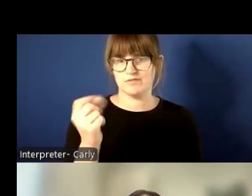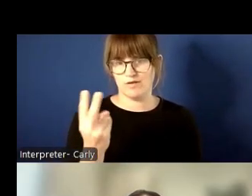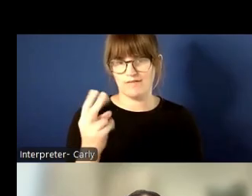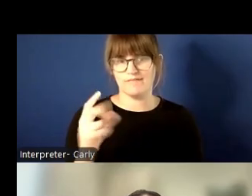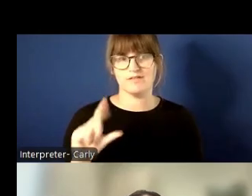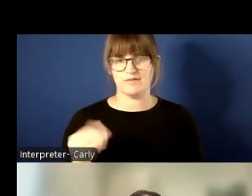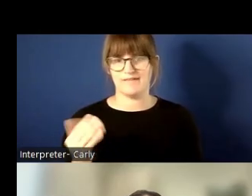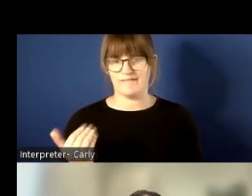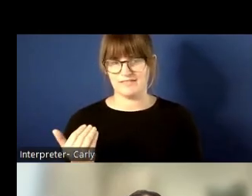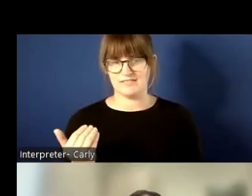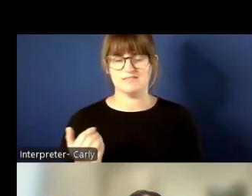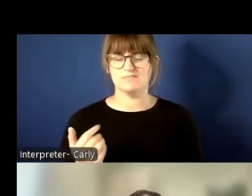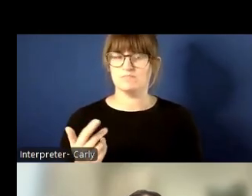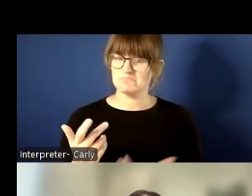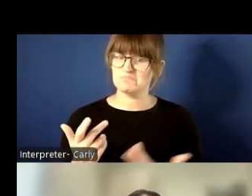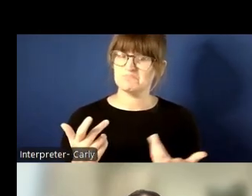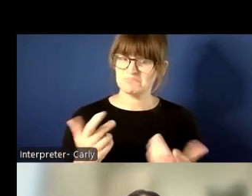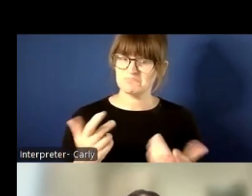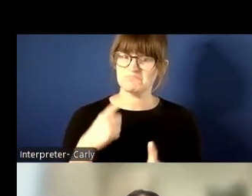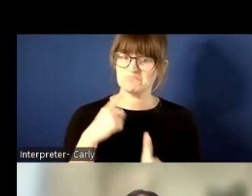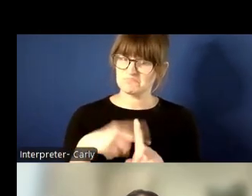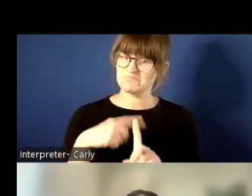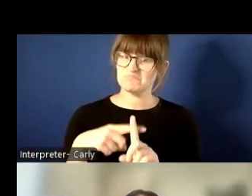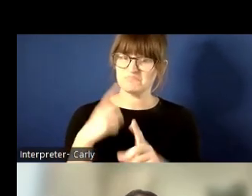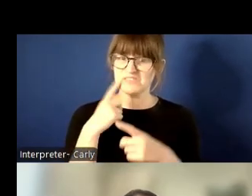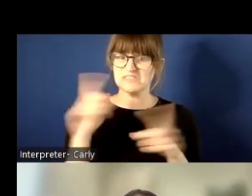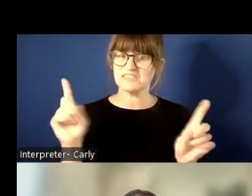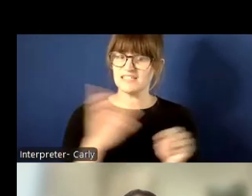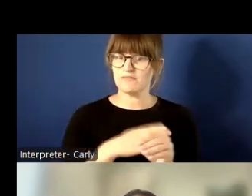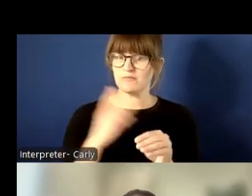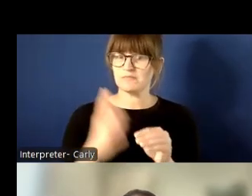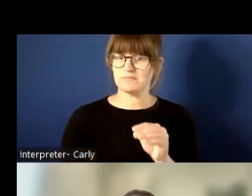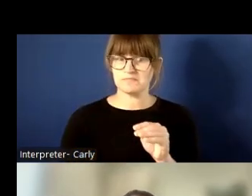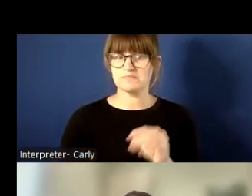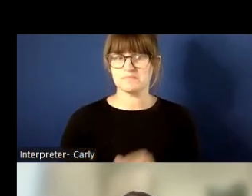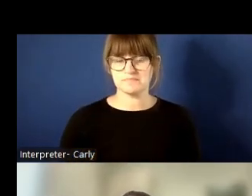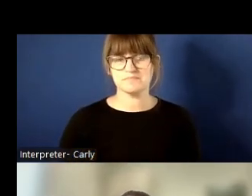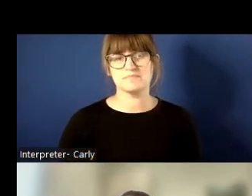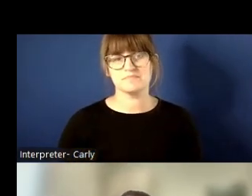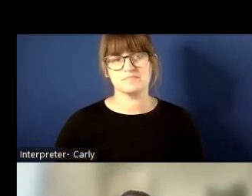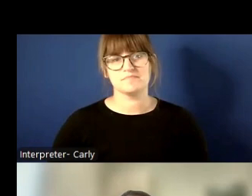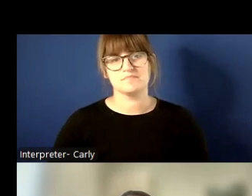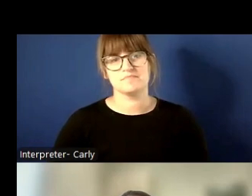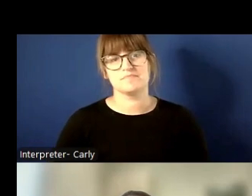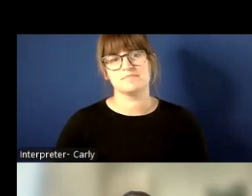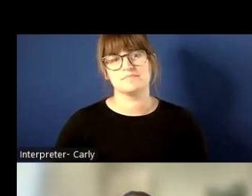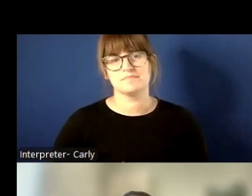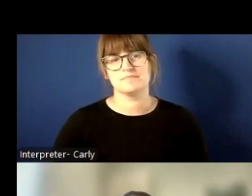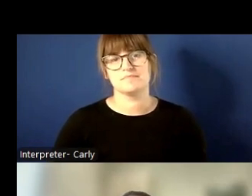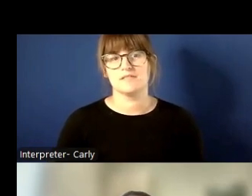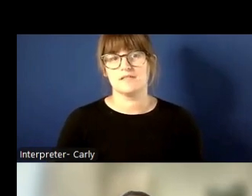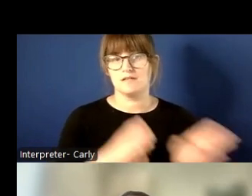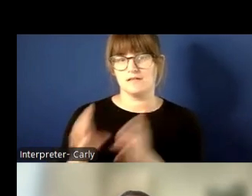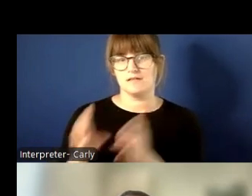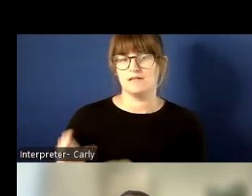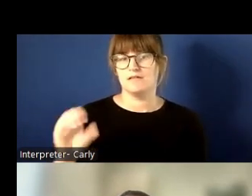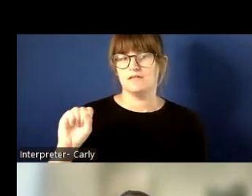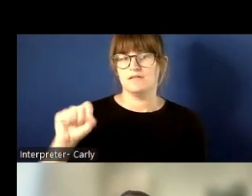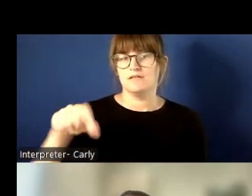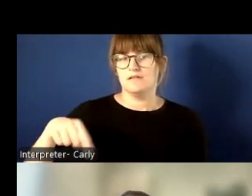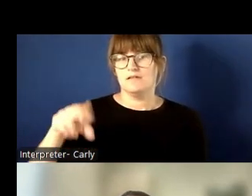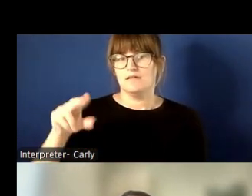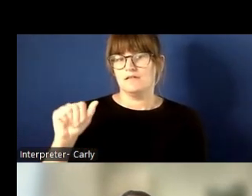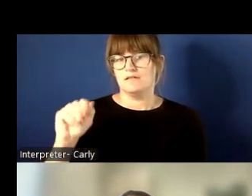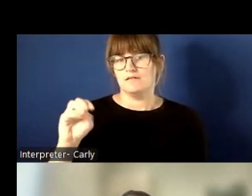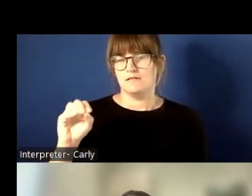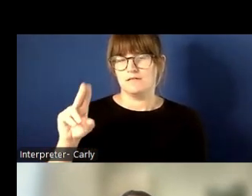been shown to have great outcomes with locally advanced and metastatic basal cell carcinoma. With squamous cell carcinoma, we're thinking more of the immunotherapy